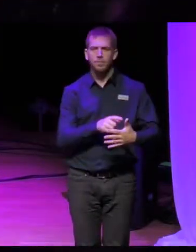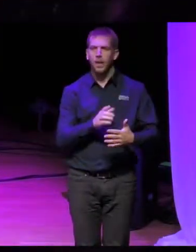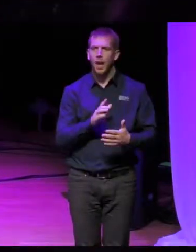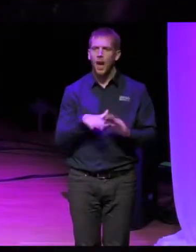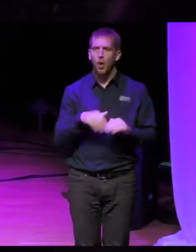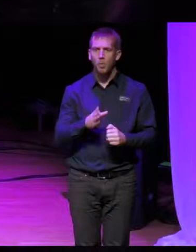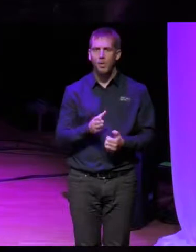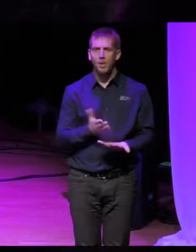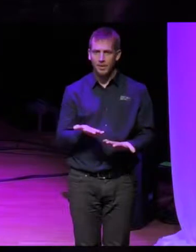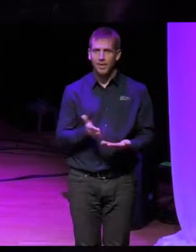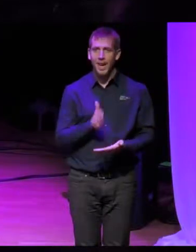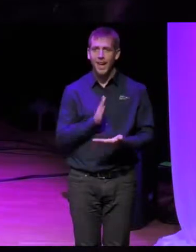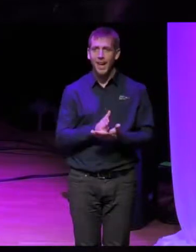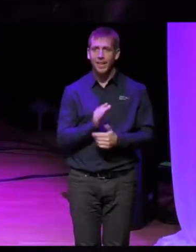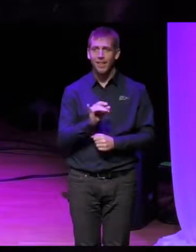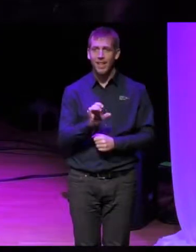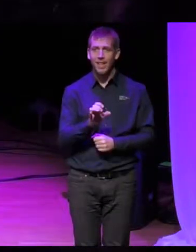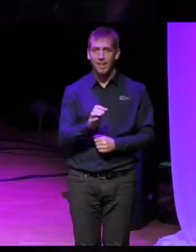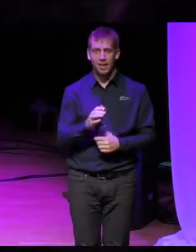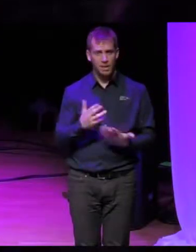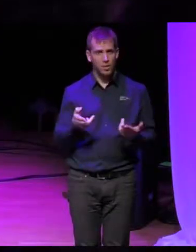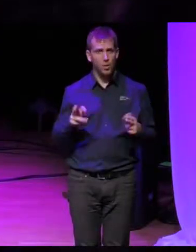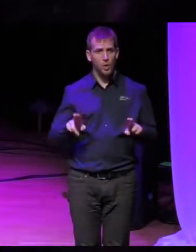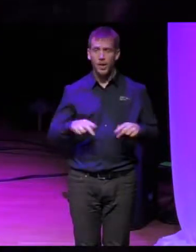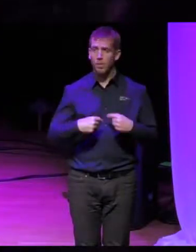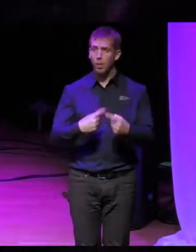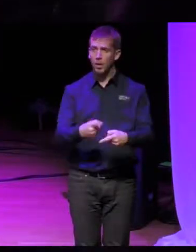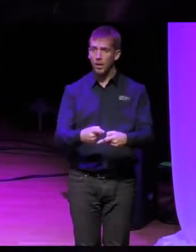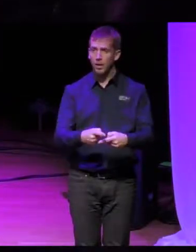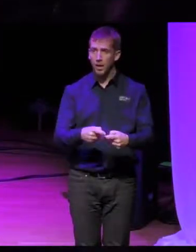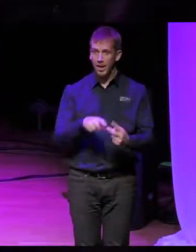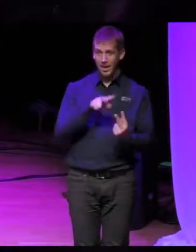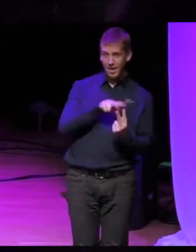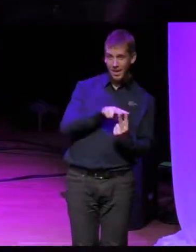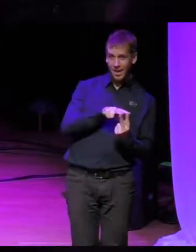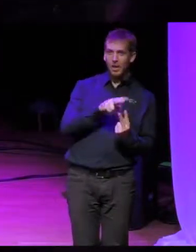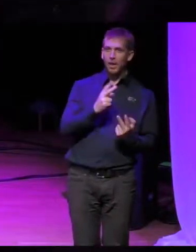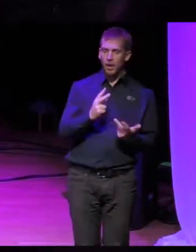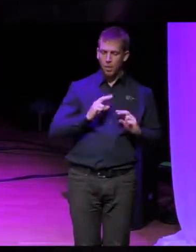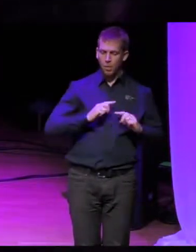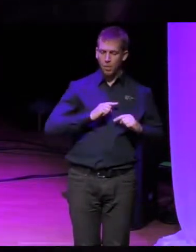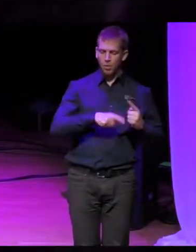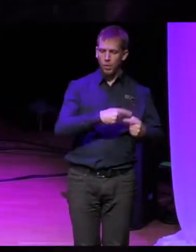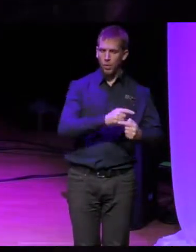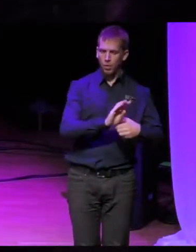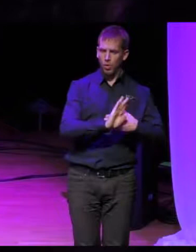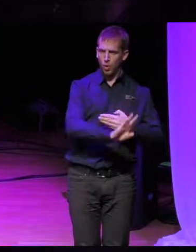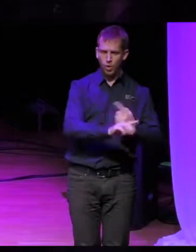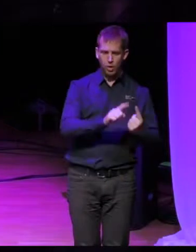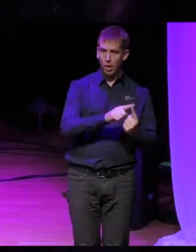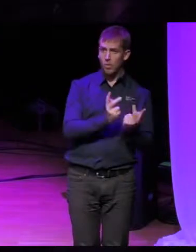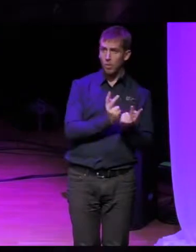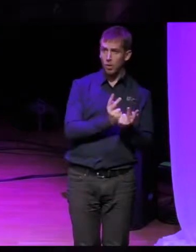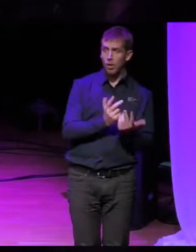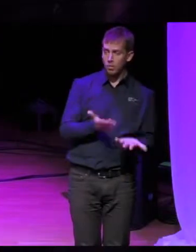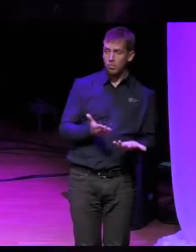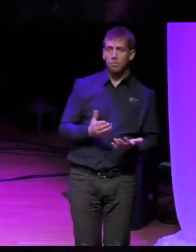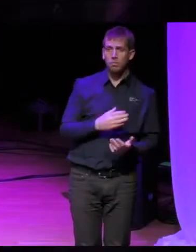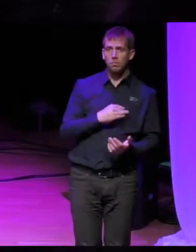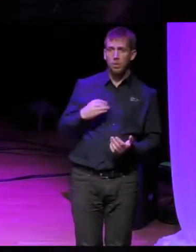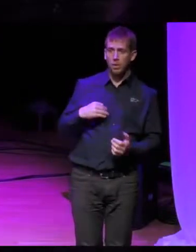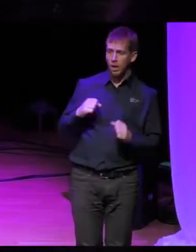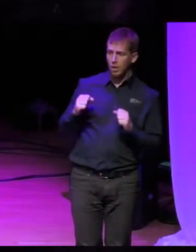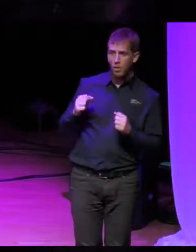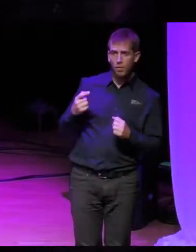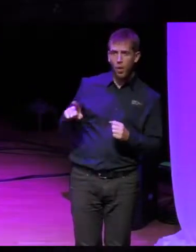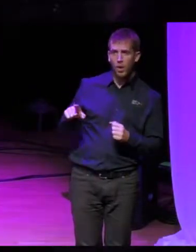of law, and that has two components. It's both a procedural protection, meaning that the government cannot deprive someone of life